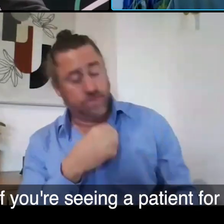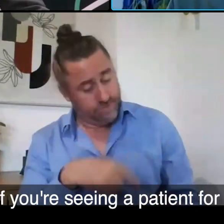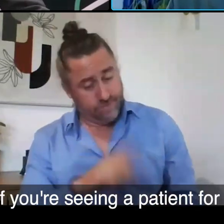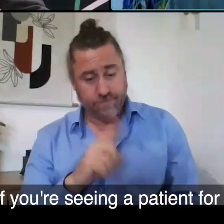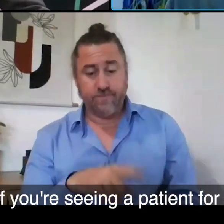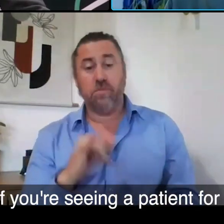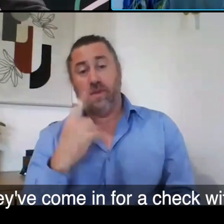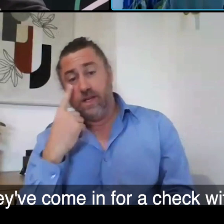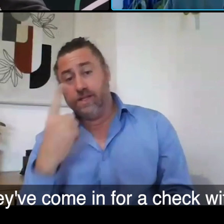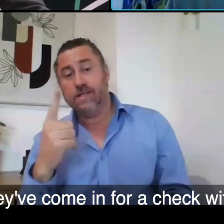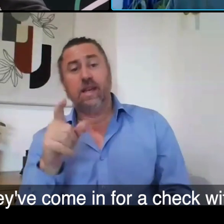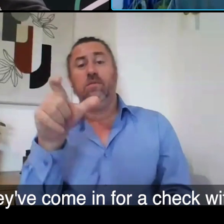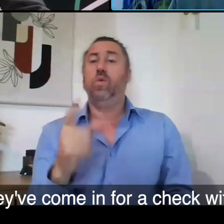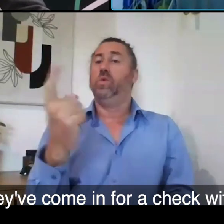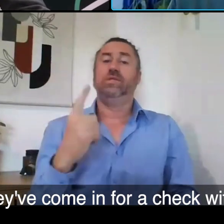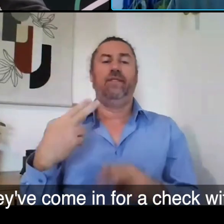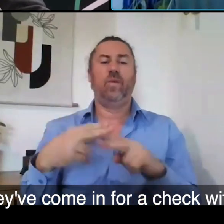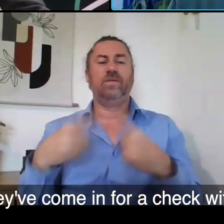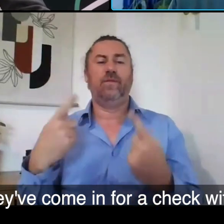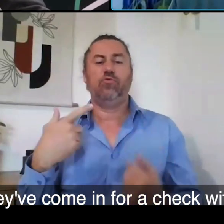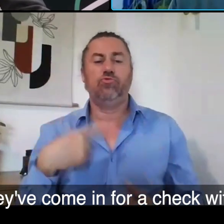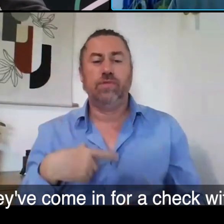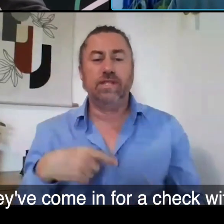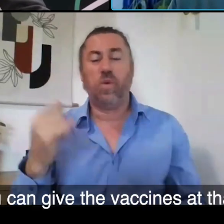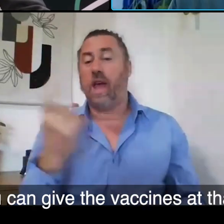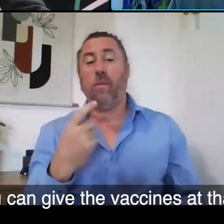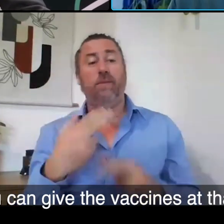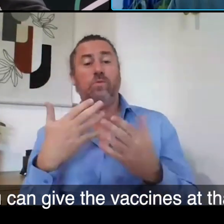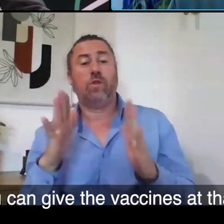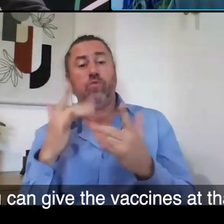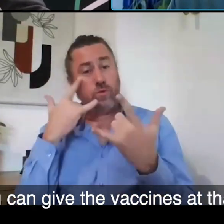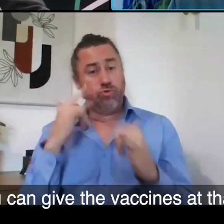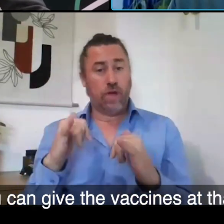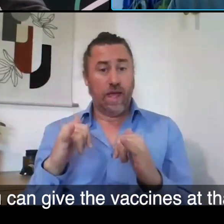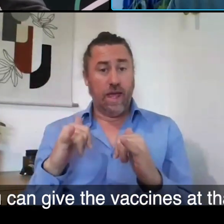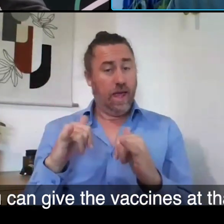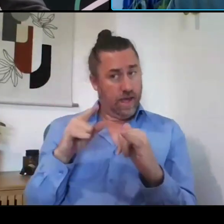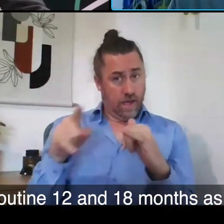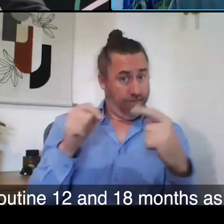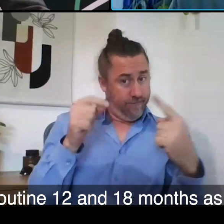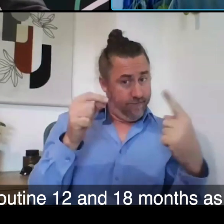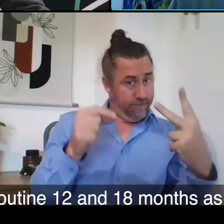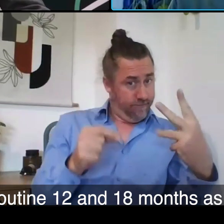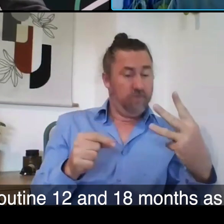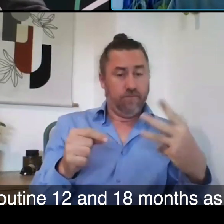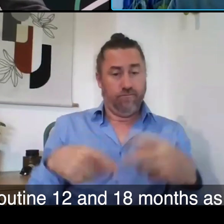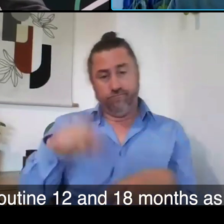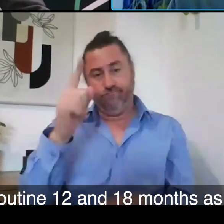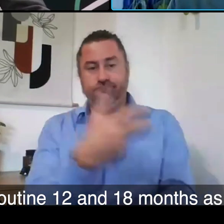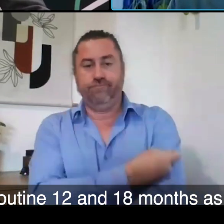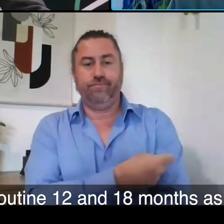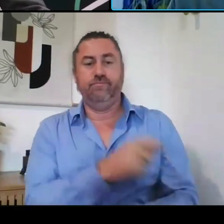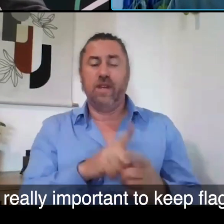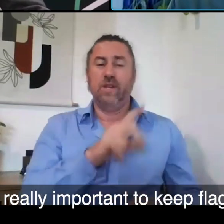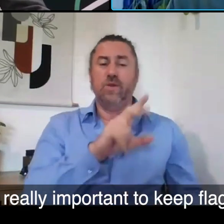for a different reason, or they've come in for a check with those age points, you can give the vaccines at that time as part of their routine, 12 and 18 months